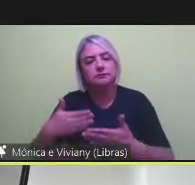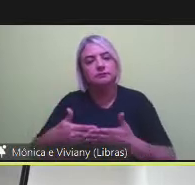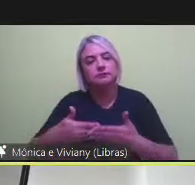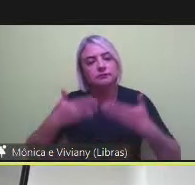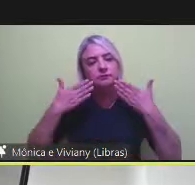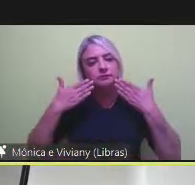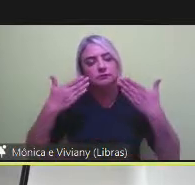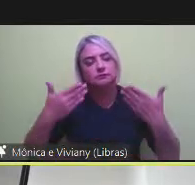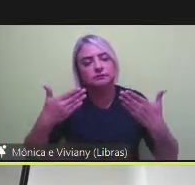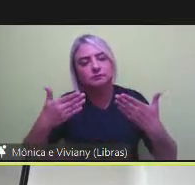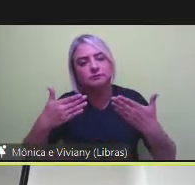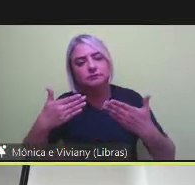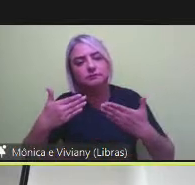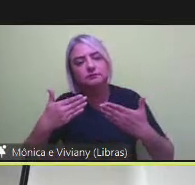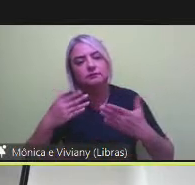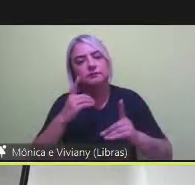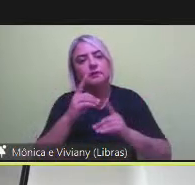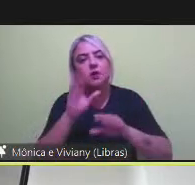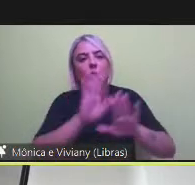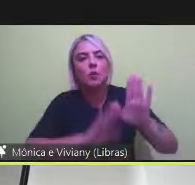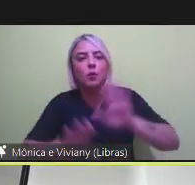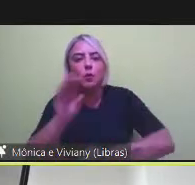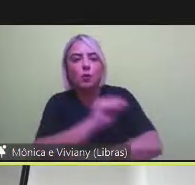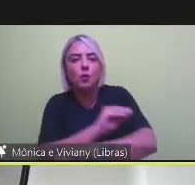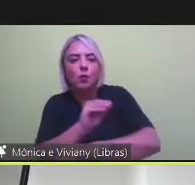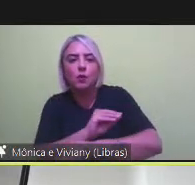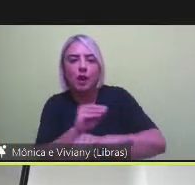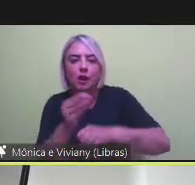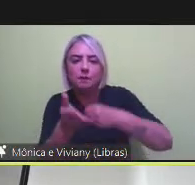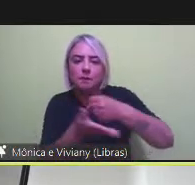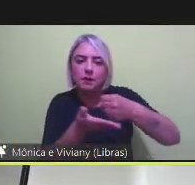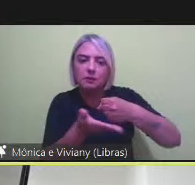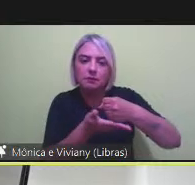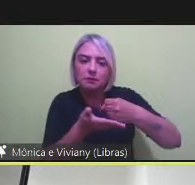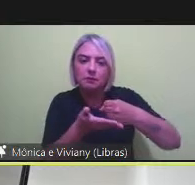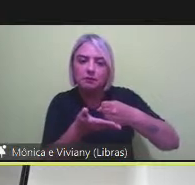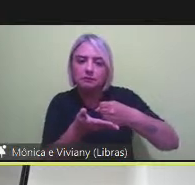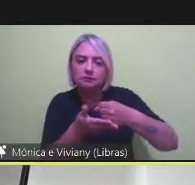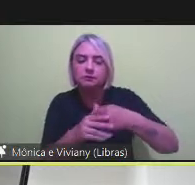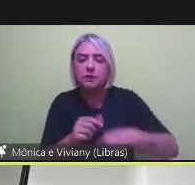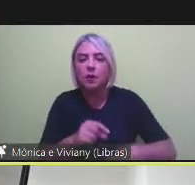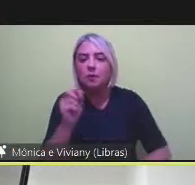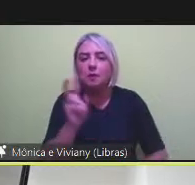that I will likely mention